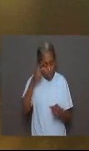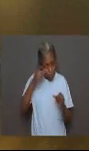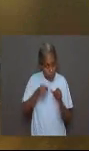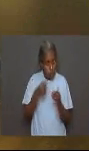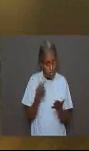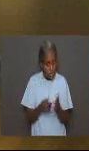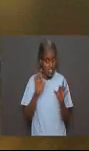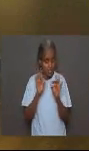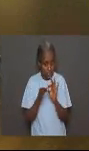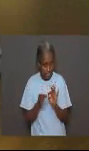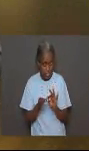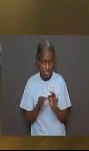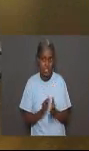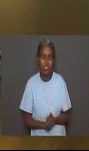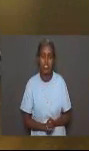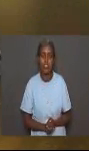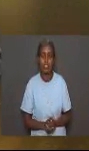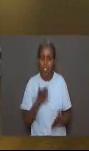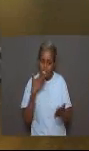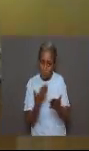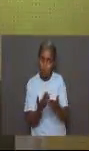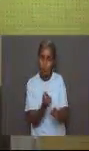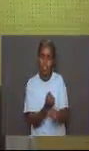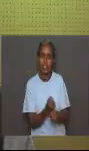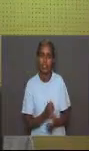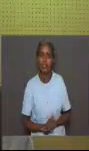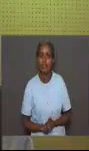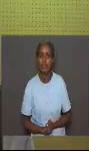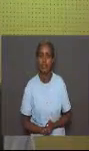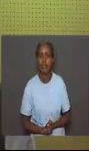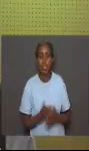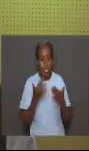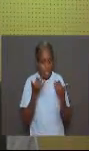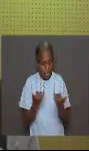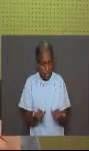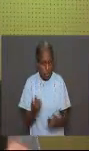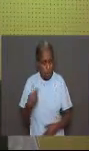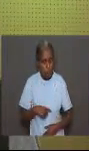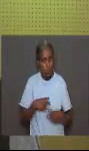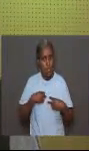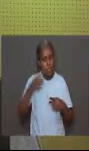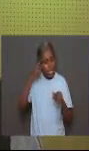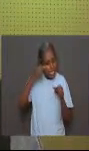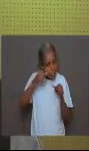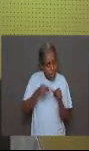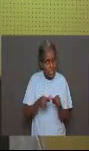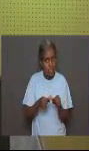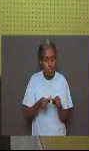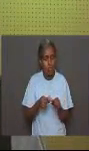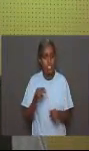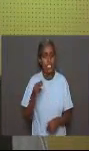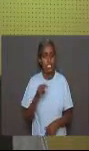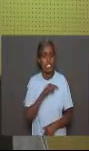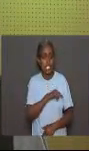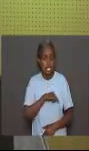these definitions? Good work. Now that we have been reminded of the